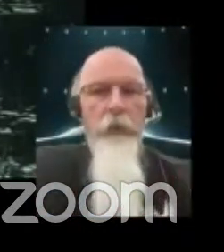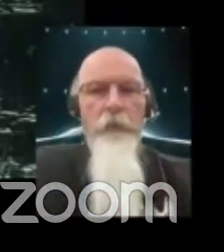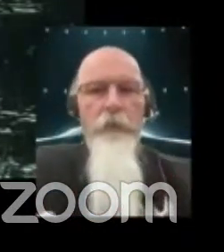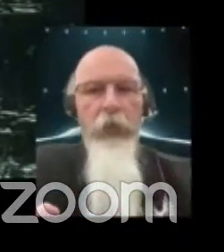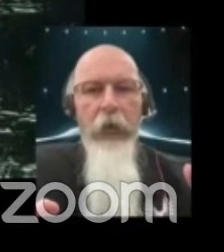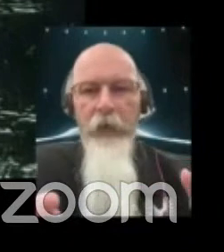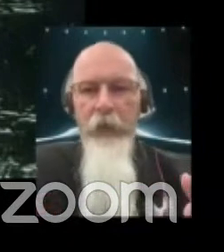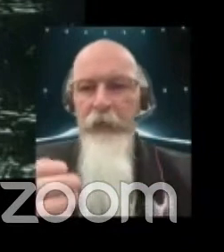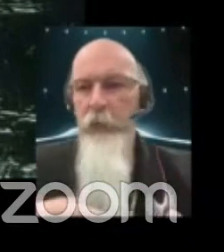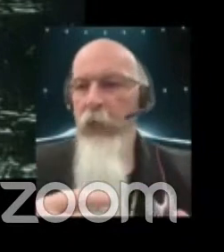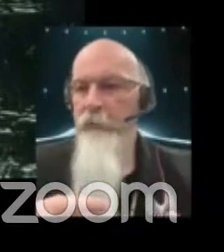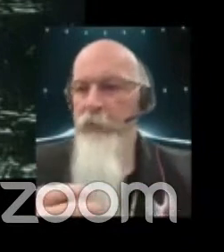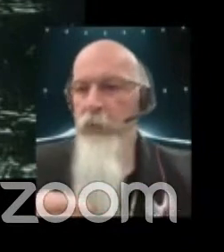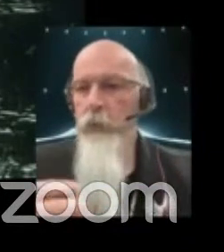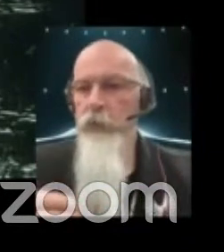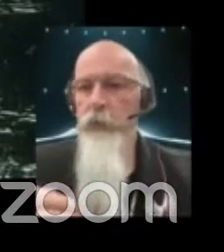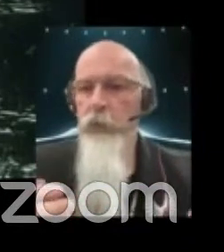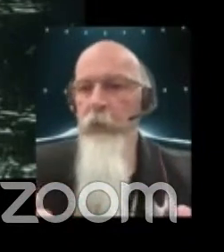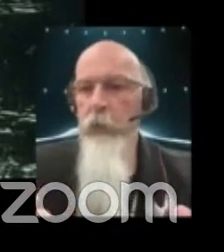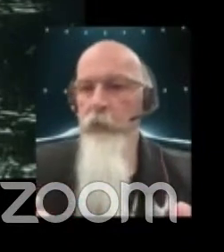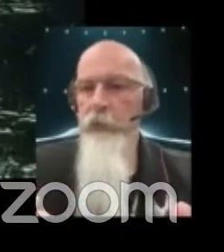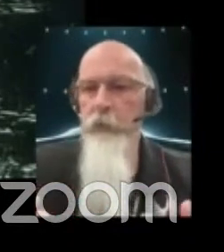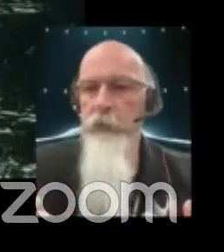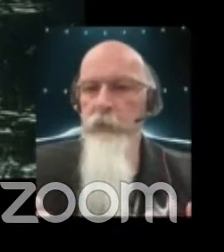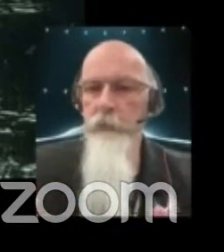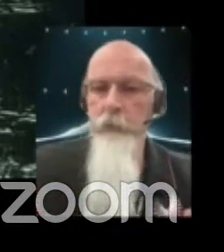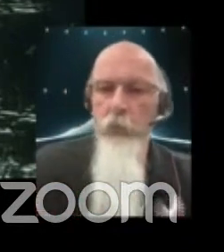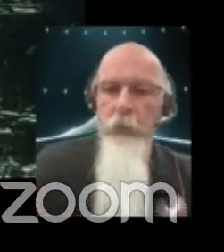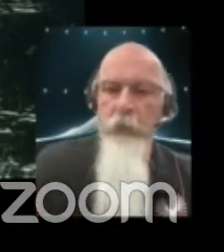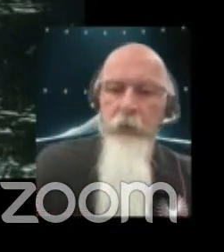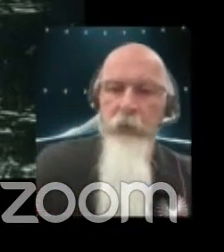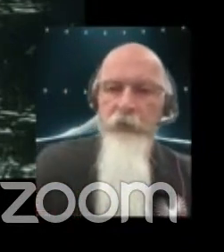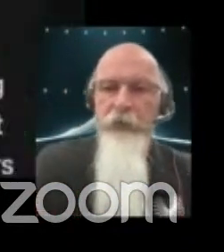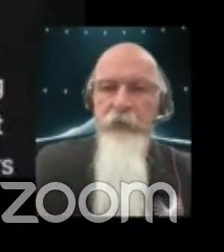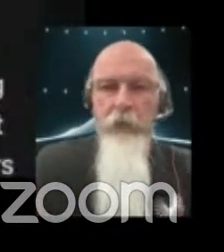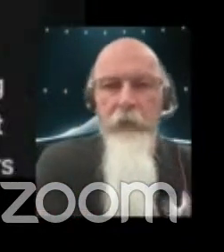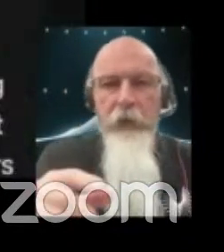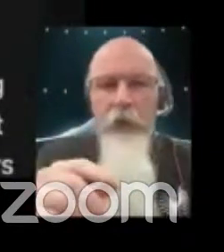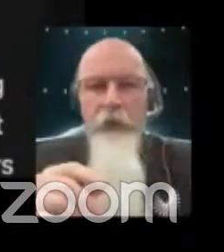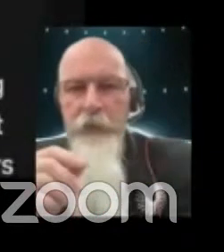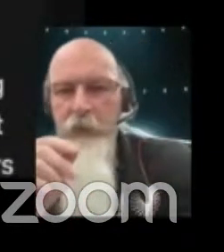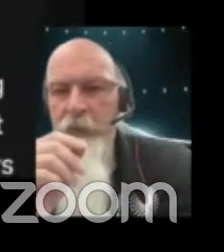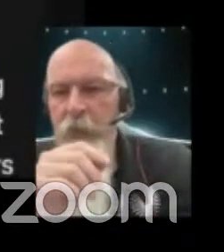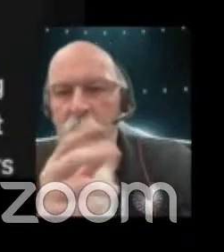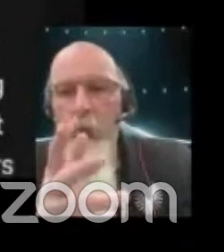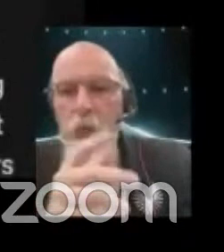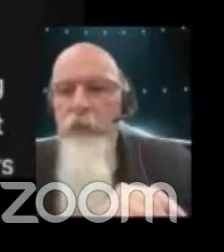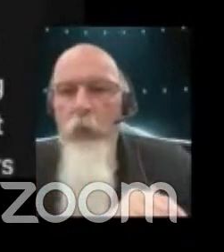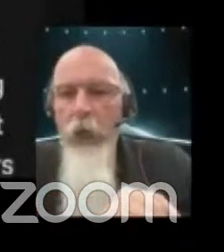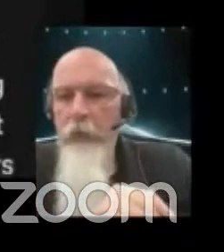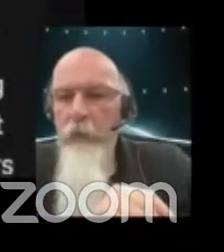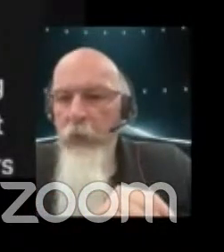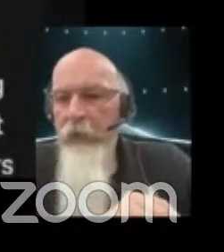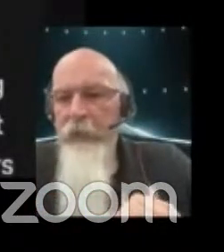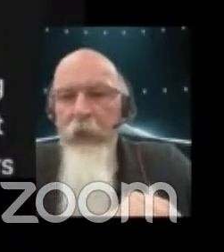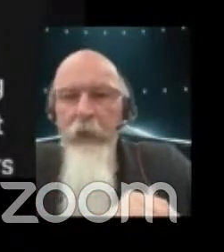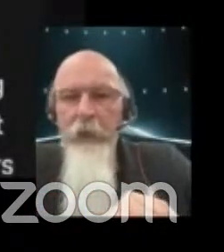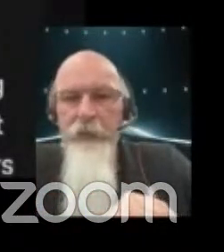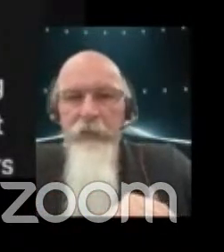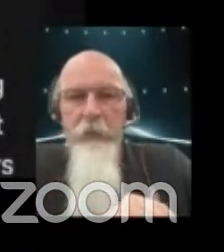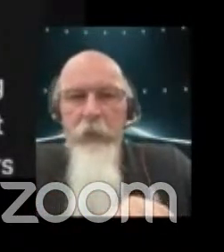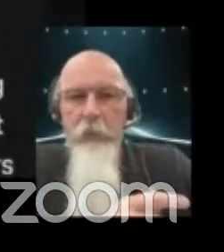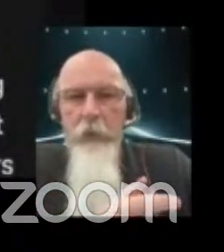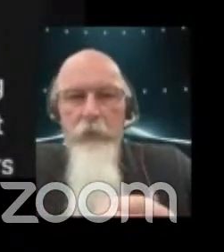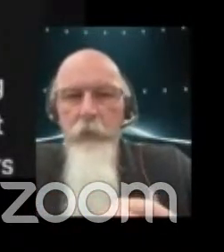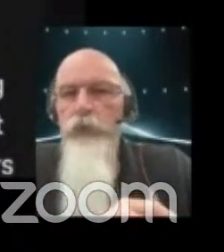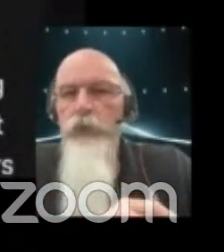as well and the thing is we have so so so many questions but we don't necessarily have the answers which is why we asked the